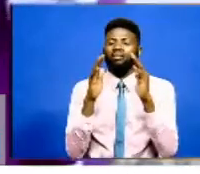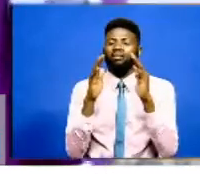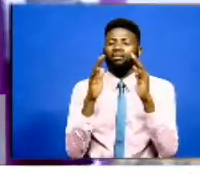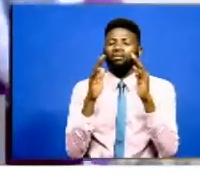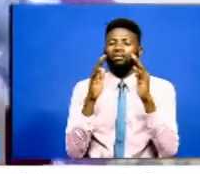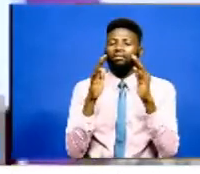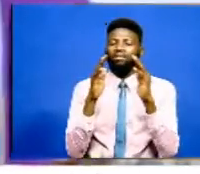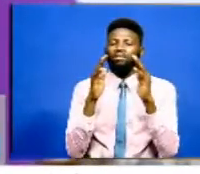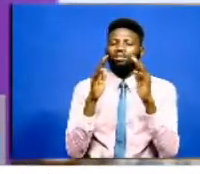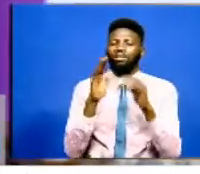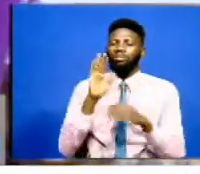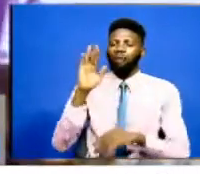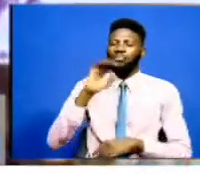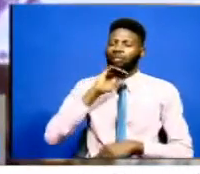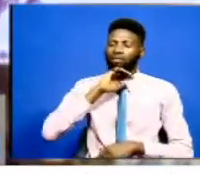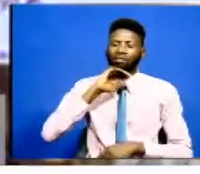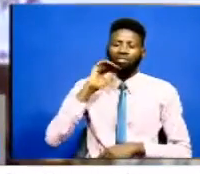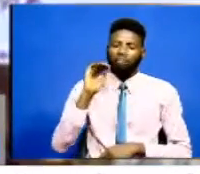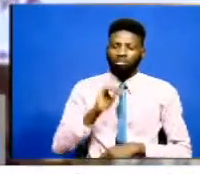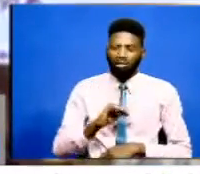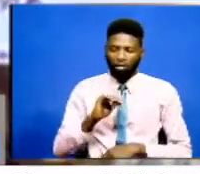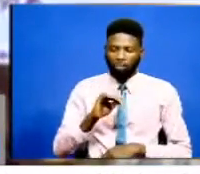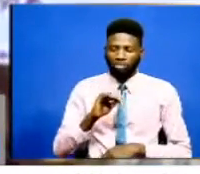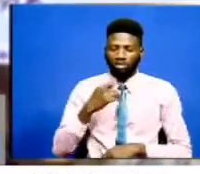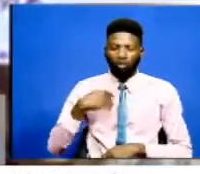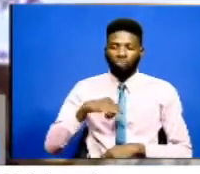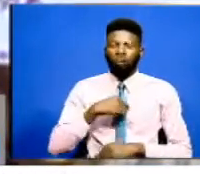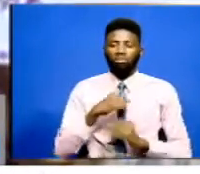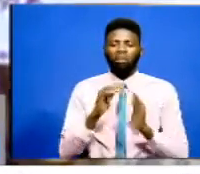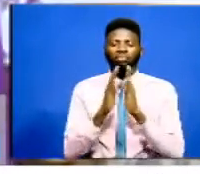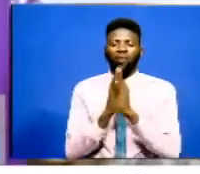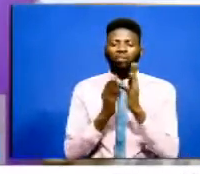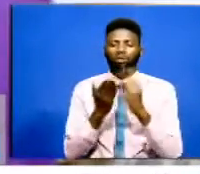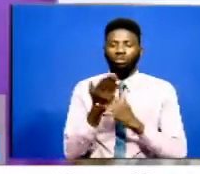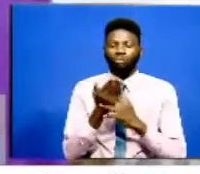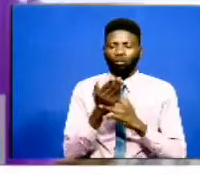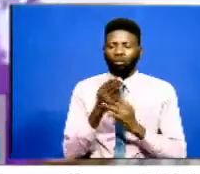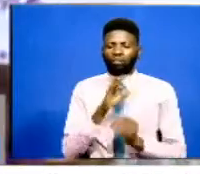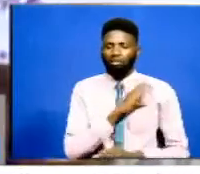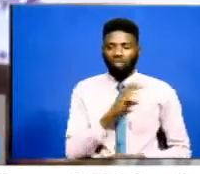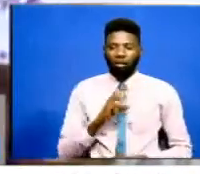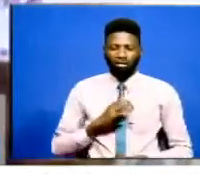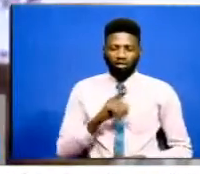your Son. And this we ask through Christ our Lord.